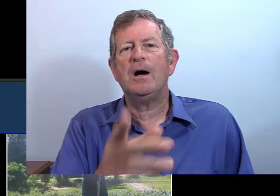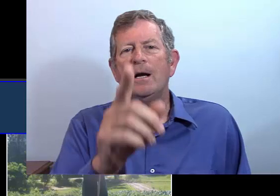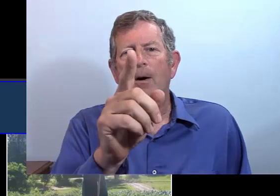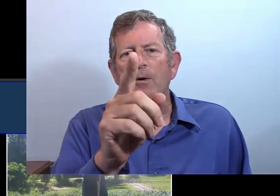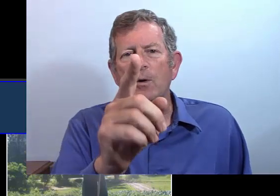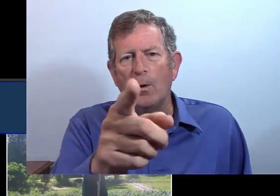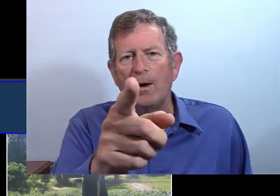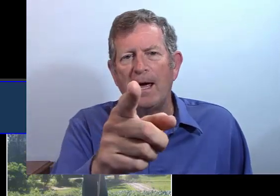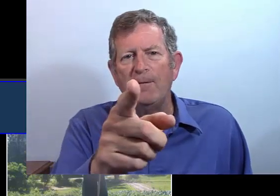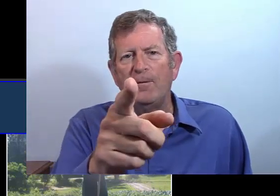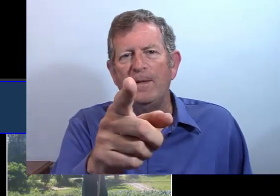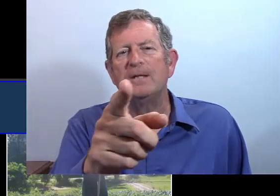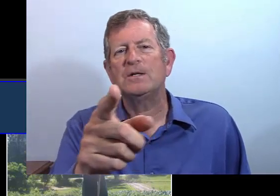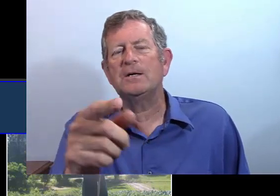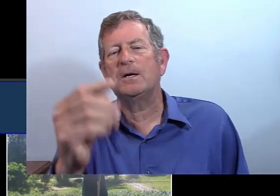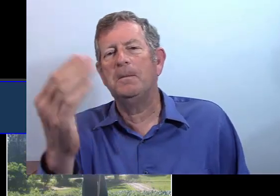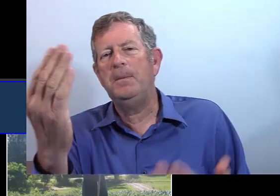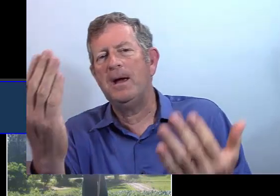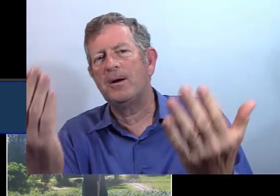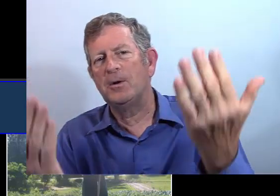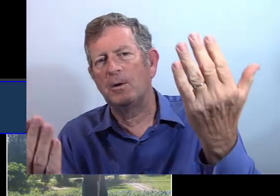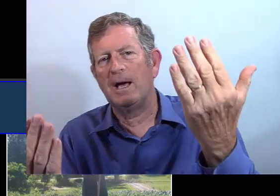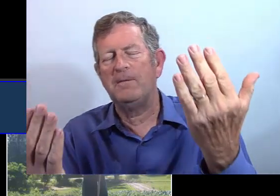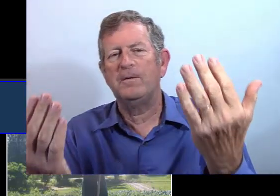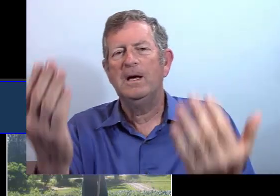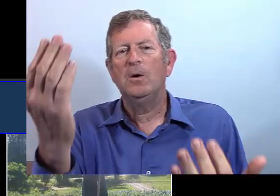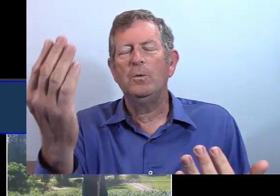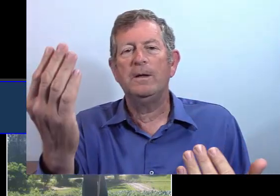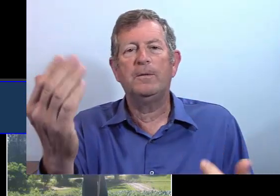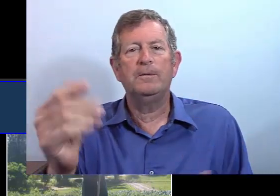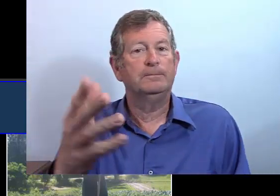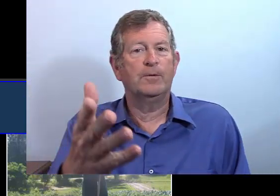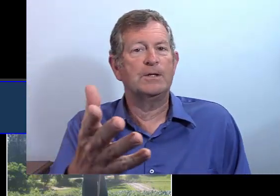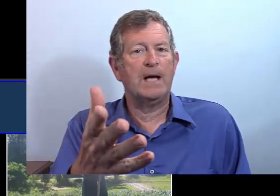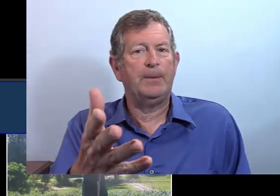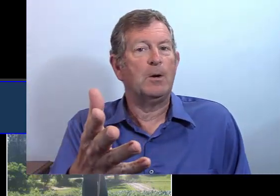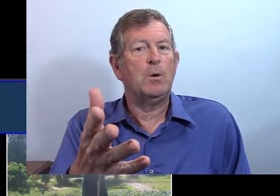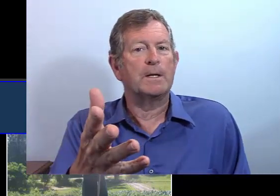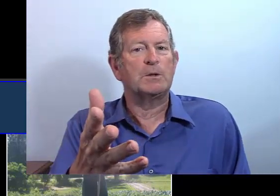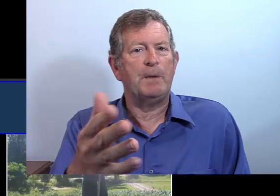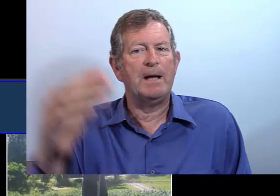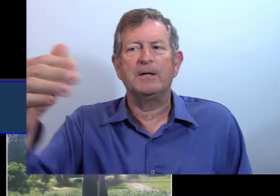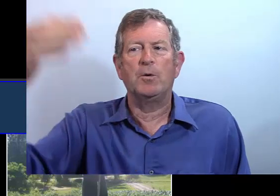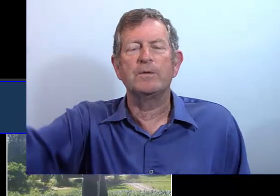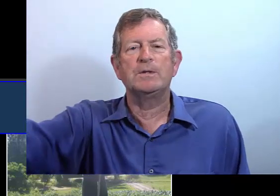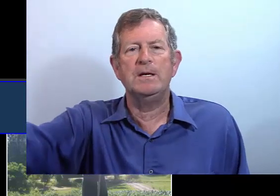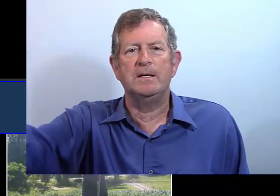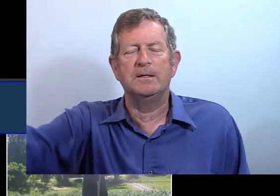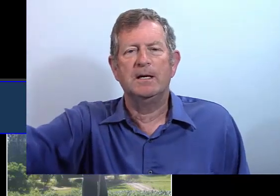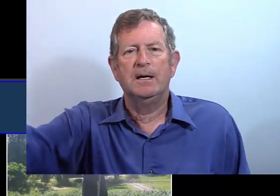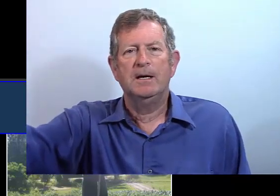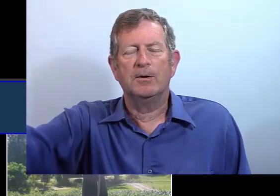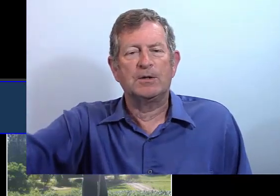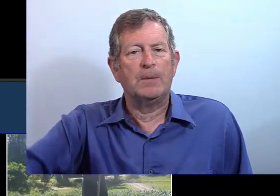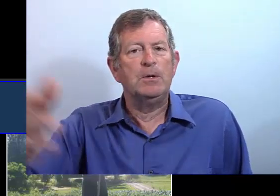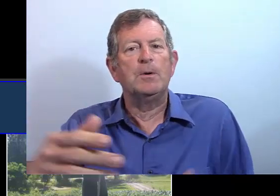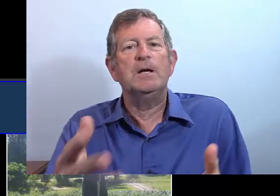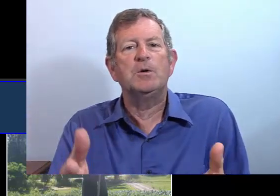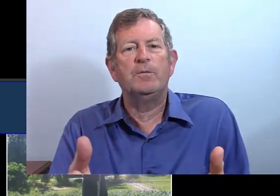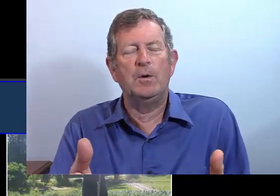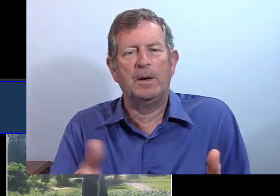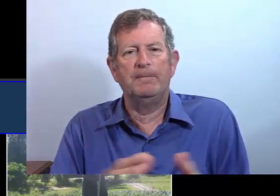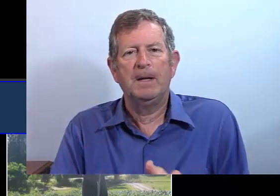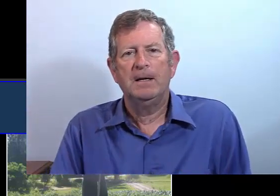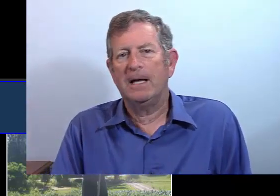you can talk about your life and then start to compare your life with, for example, a correspondent overseas or someone